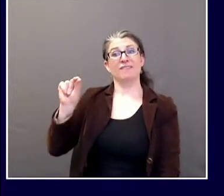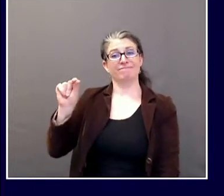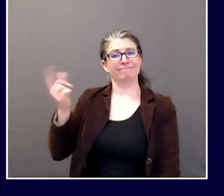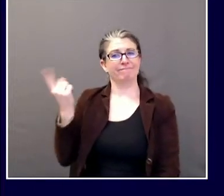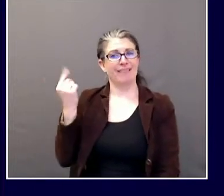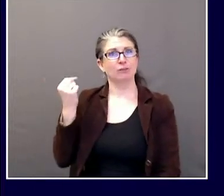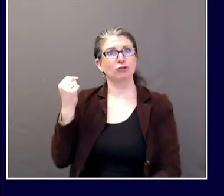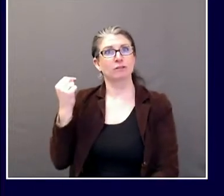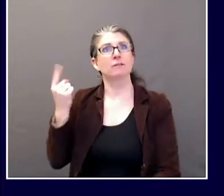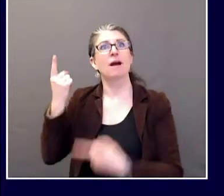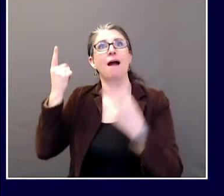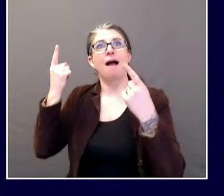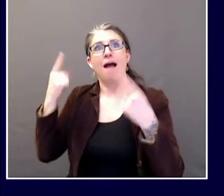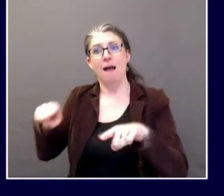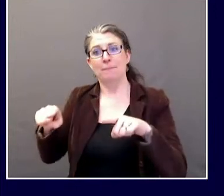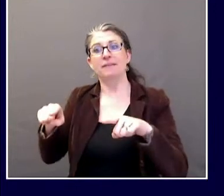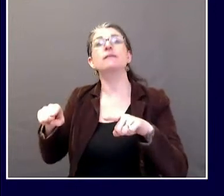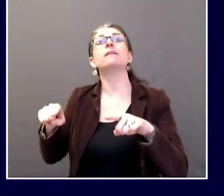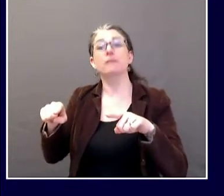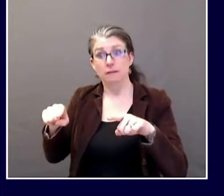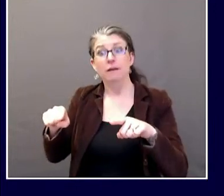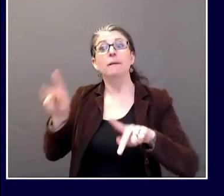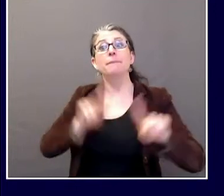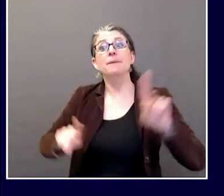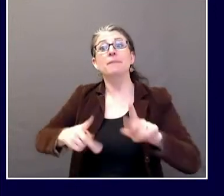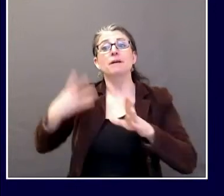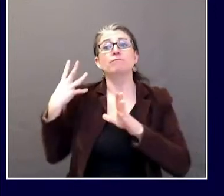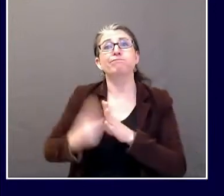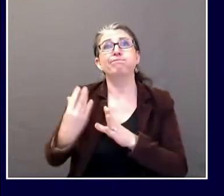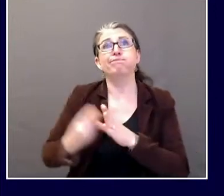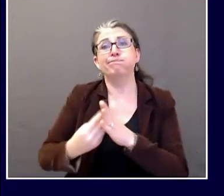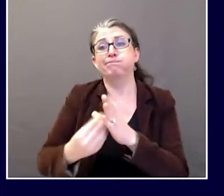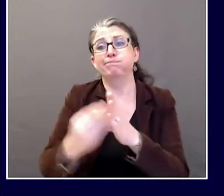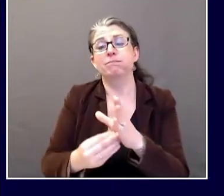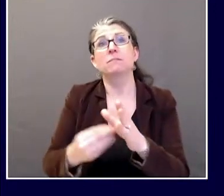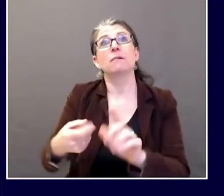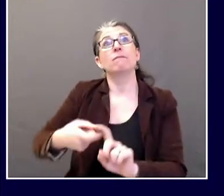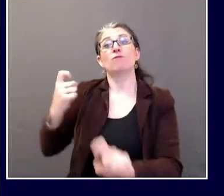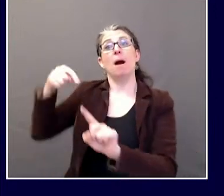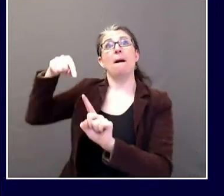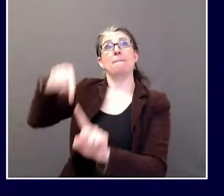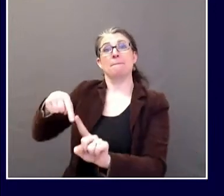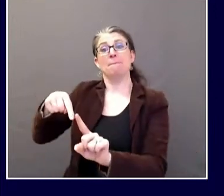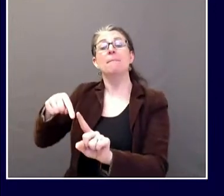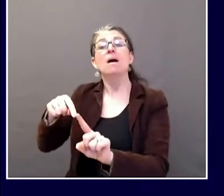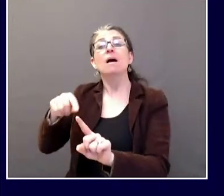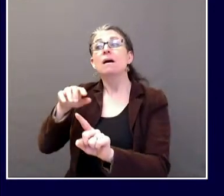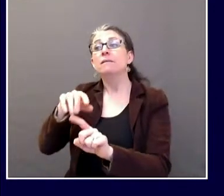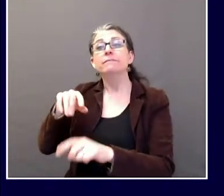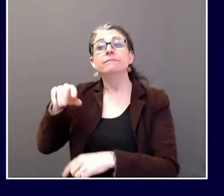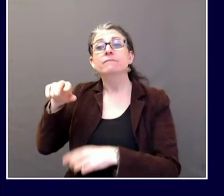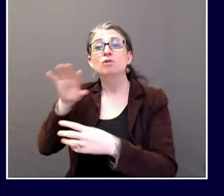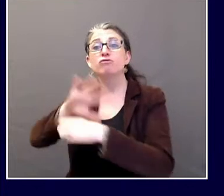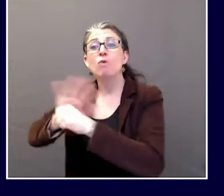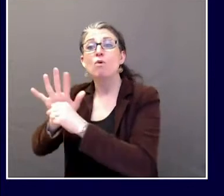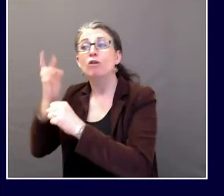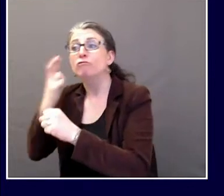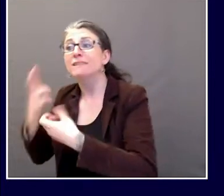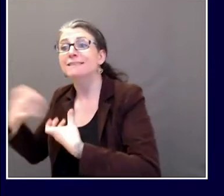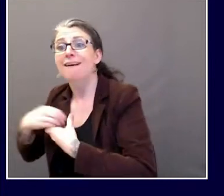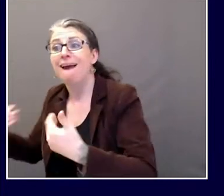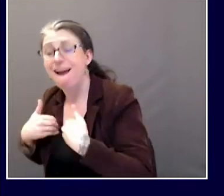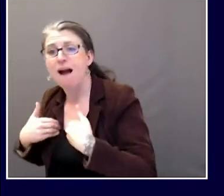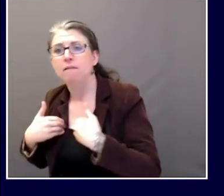58,220 Americans who died in nearly 2 decades of combat in Vietnam. By May of last